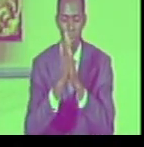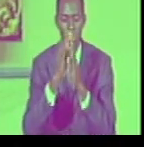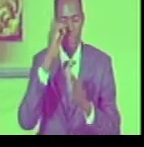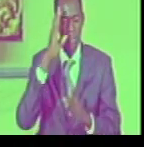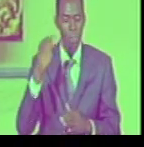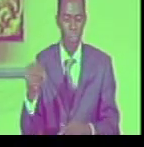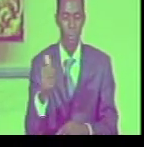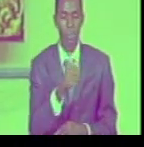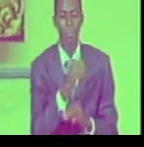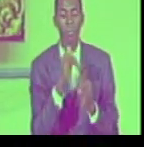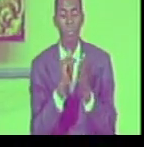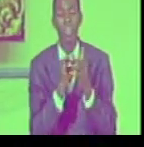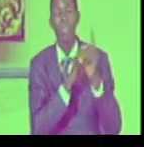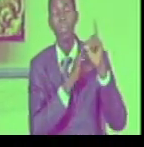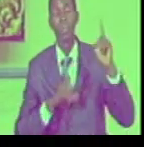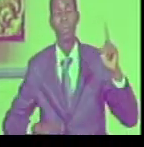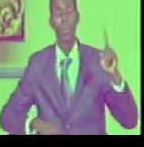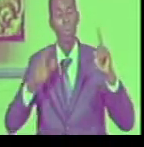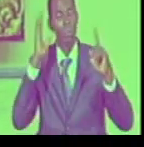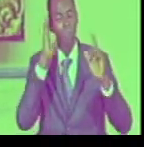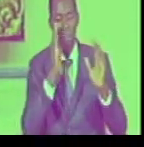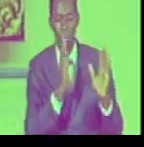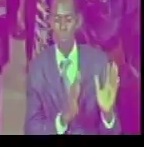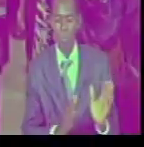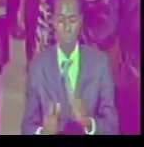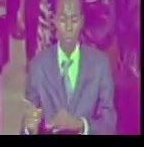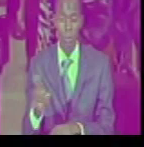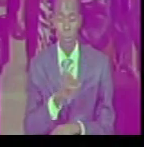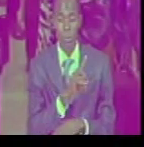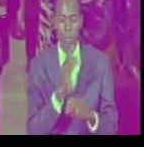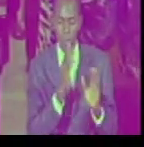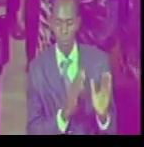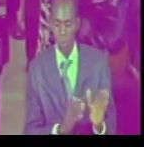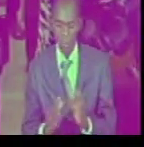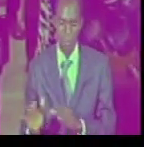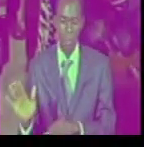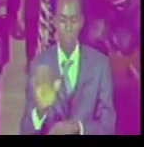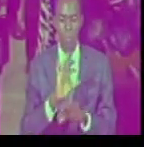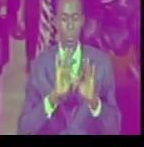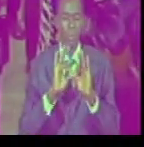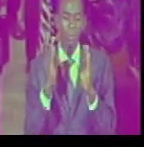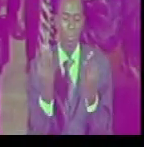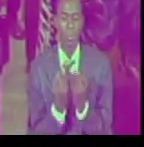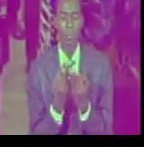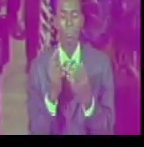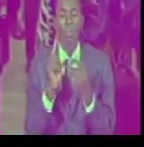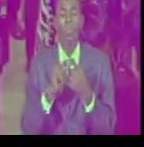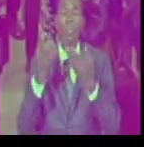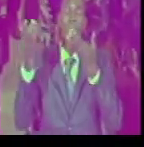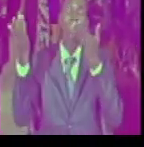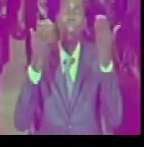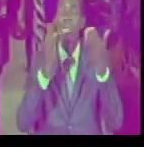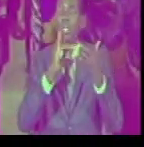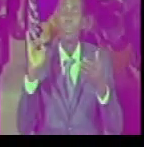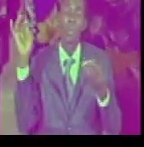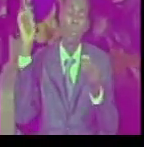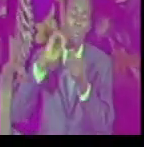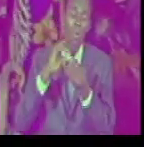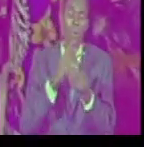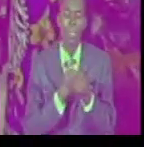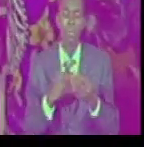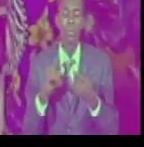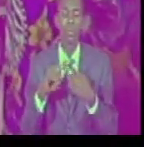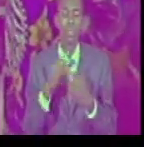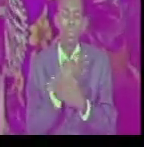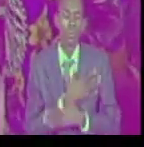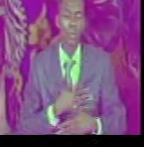will prepare you. Prepare your family to serve him more and to enjoy more and more of his